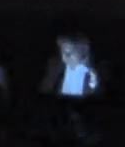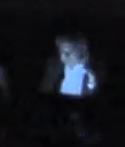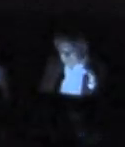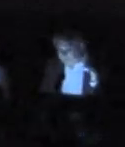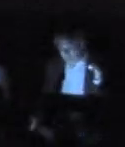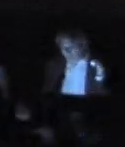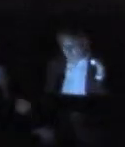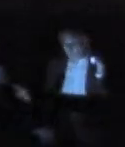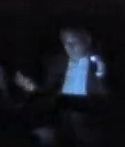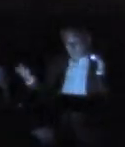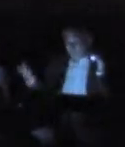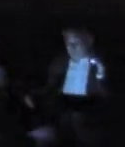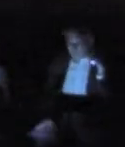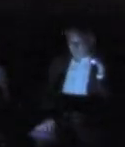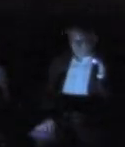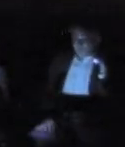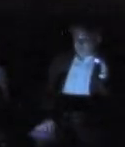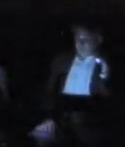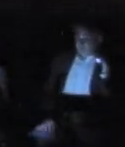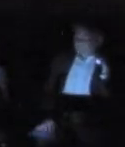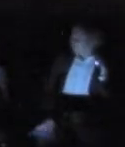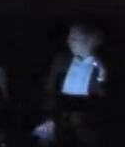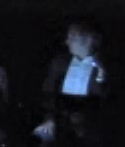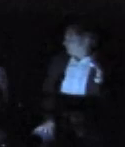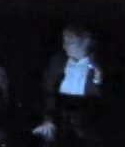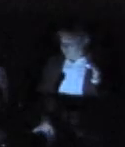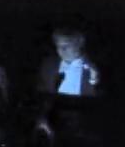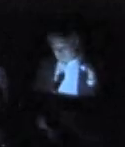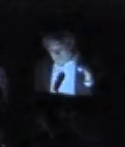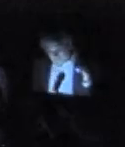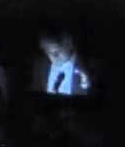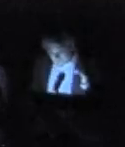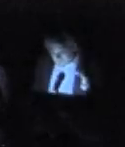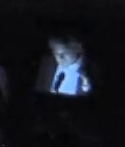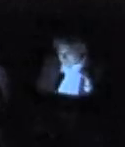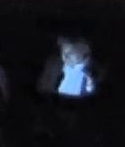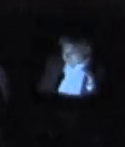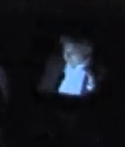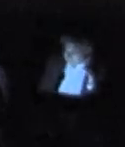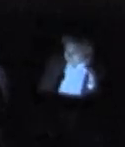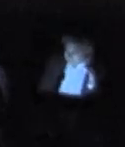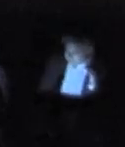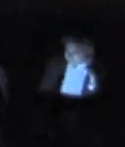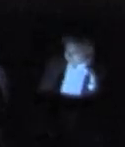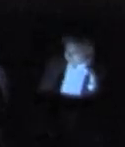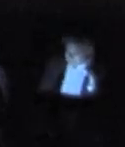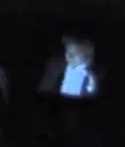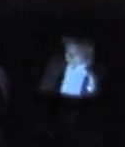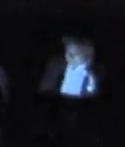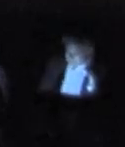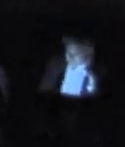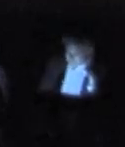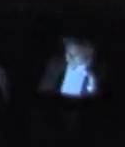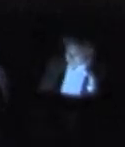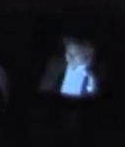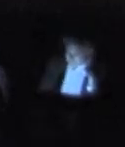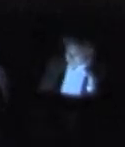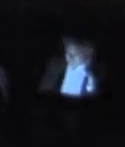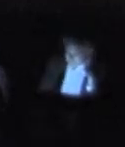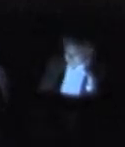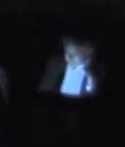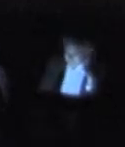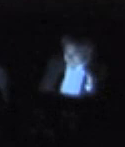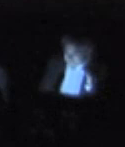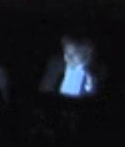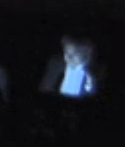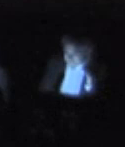all no stands up almost yelling towards the place where the man and the woman walked out did you come and sit